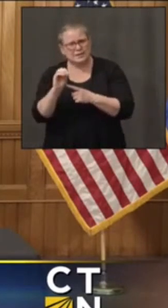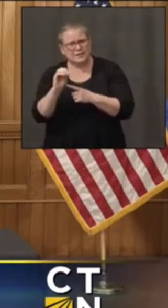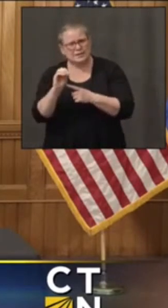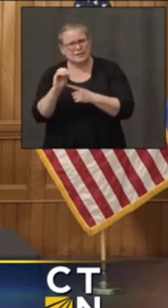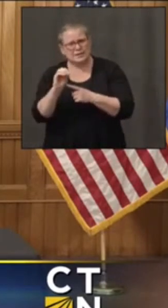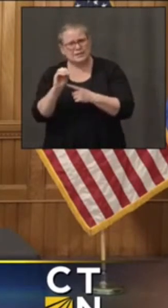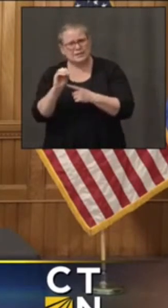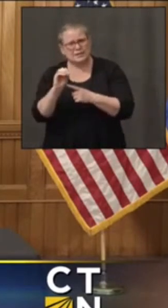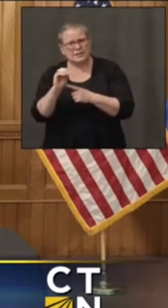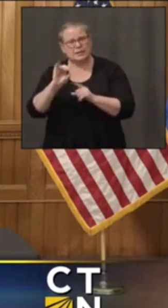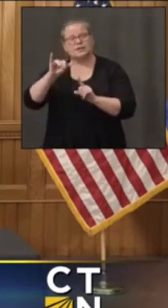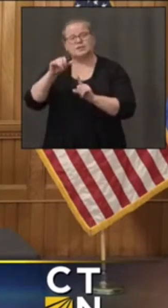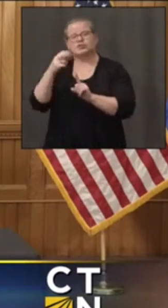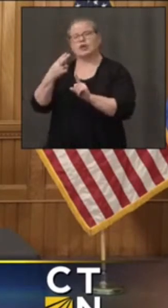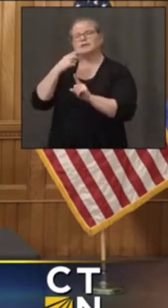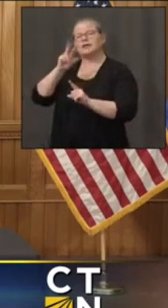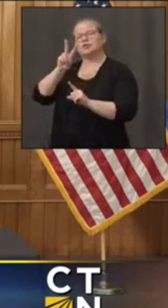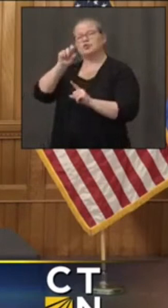2.4, Paul. 2.4, yeah.